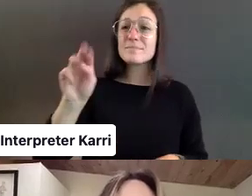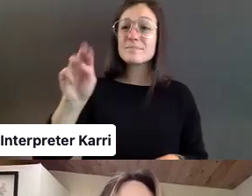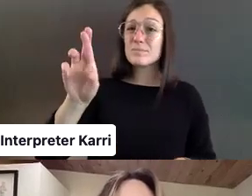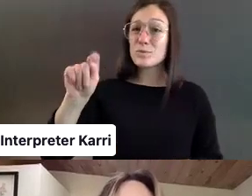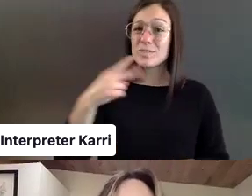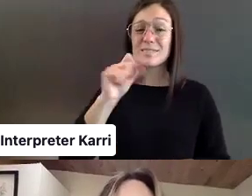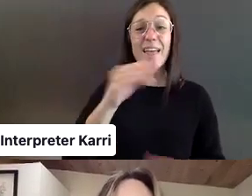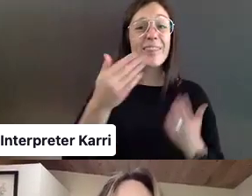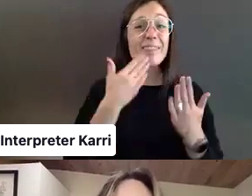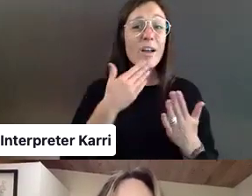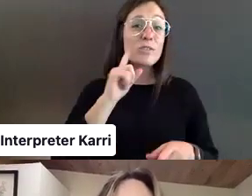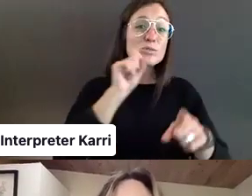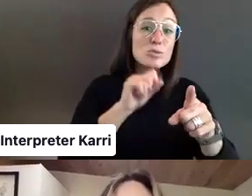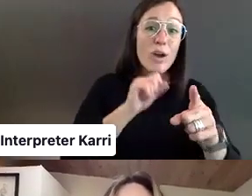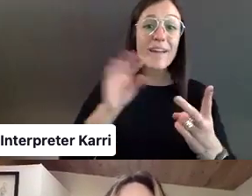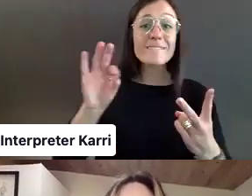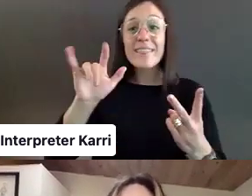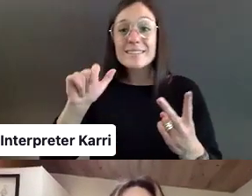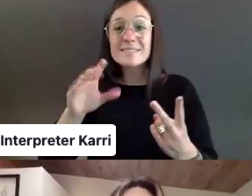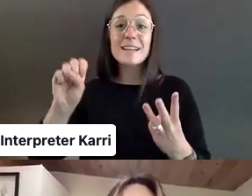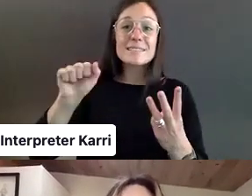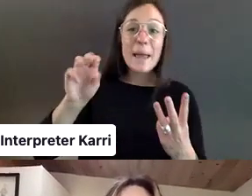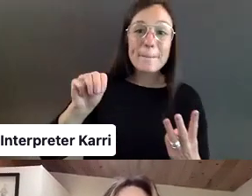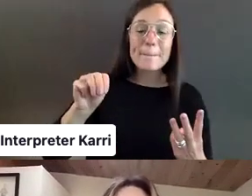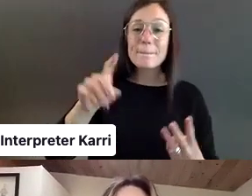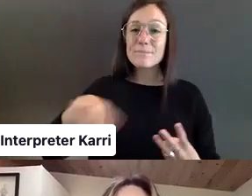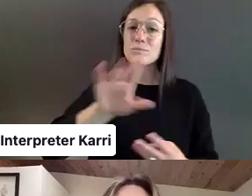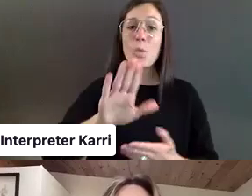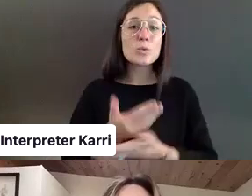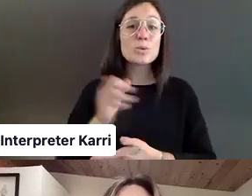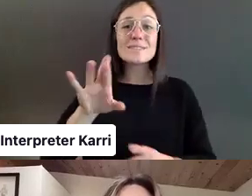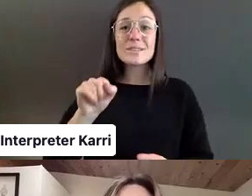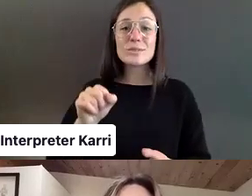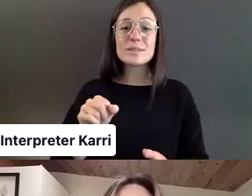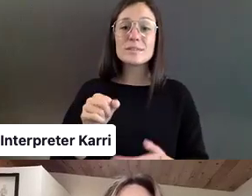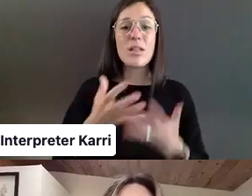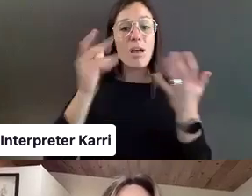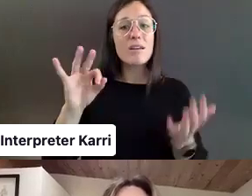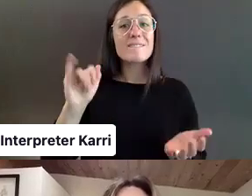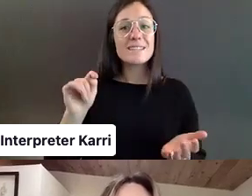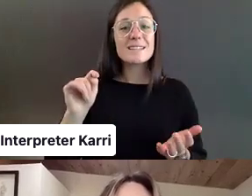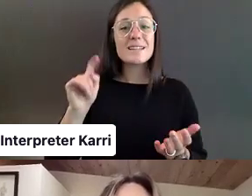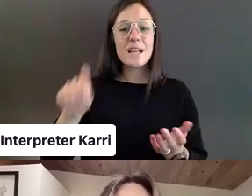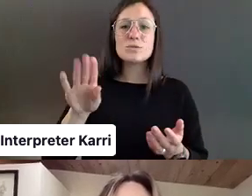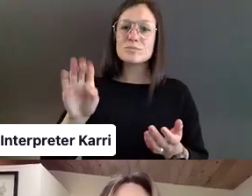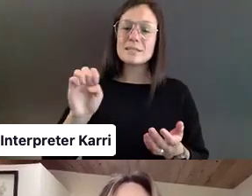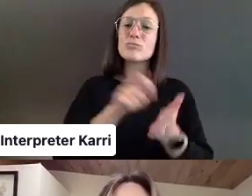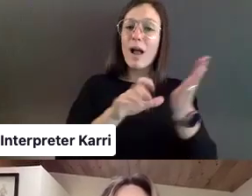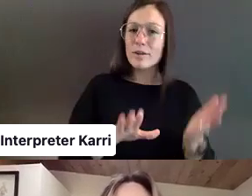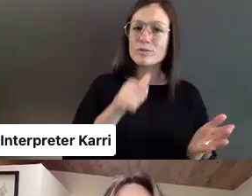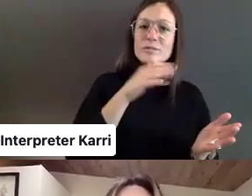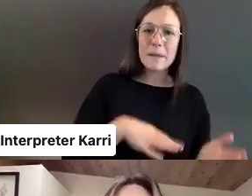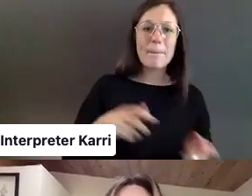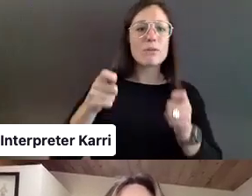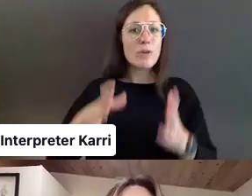people like Shoshana and Felicia and Sam, maybe with your new series. So much of it has to be that the writers are female, the directors are